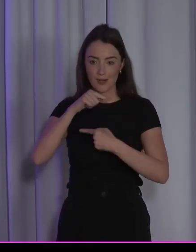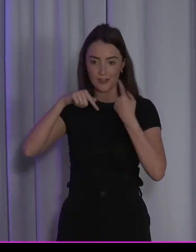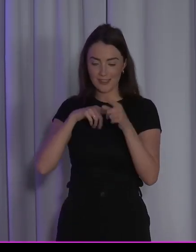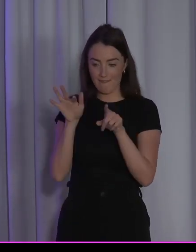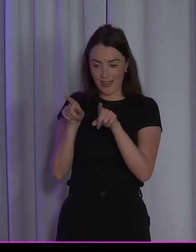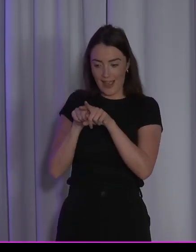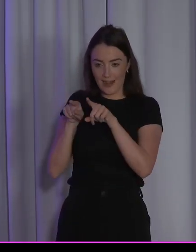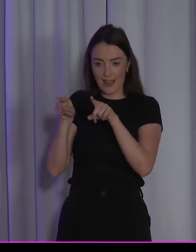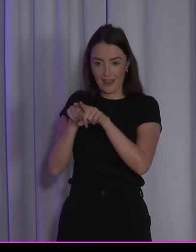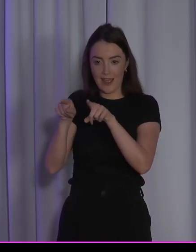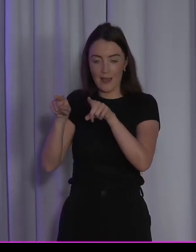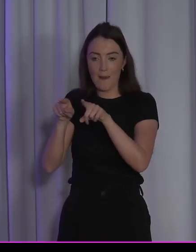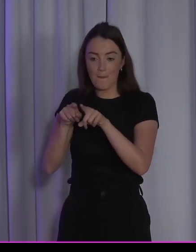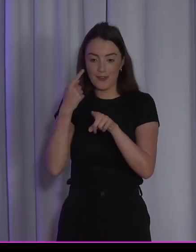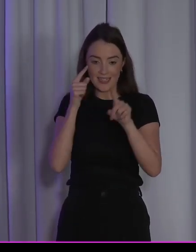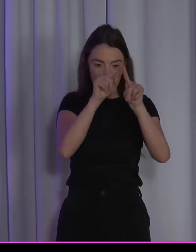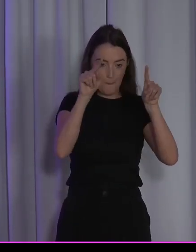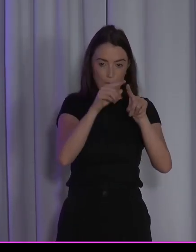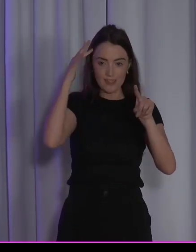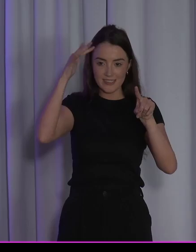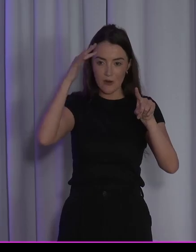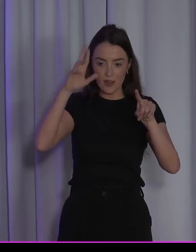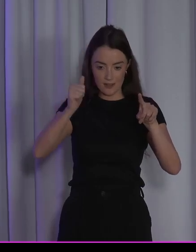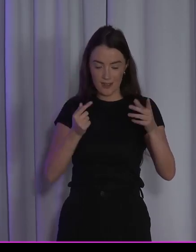by hacking the game of box theory.